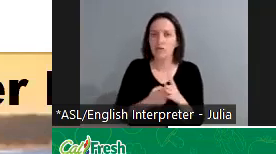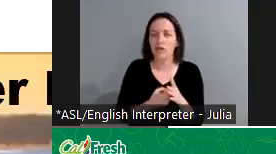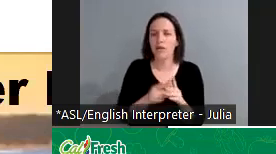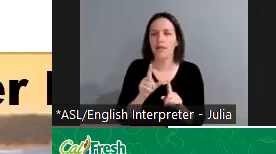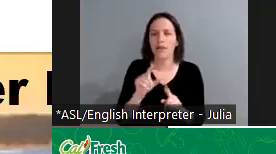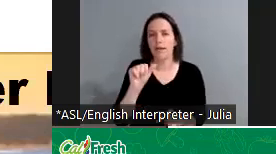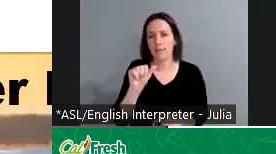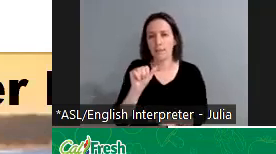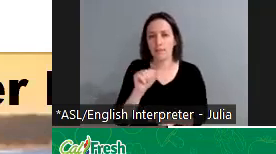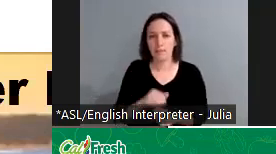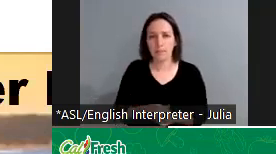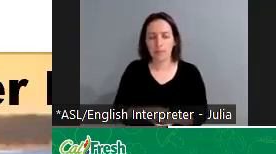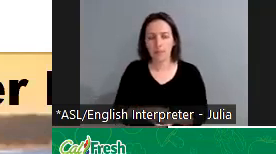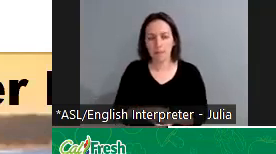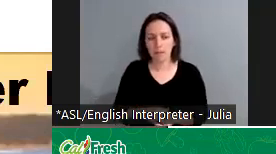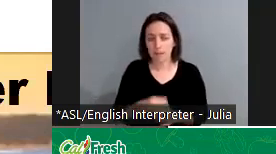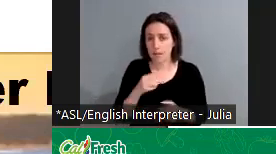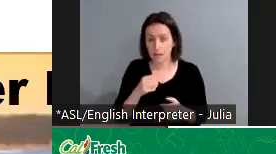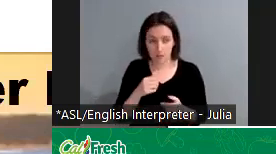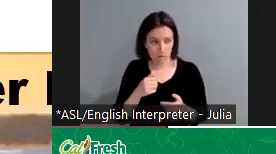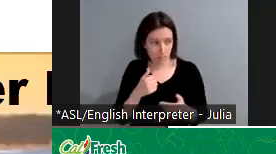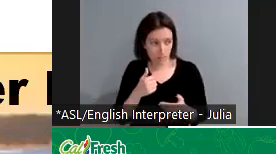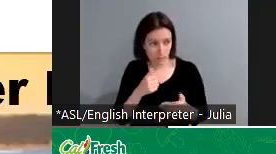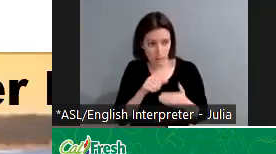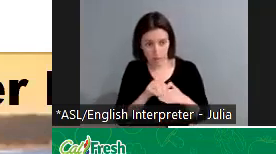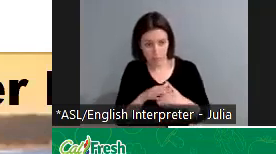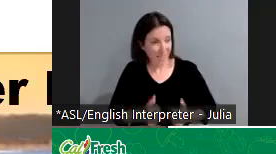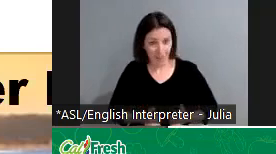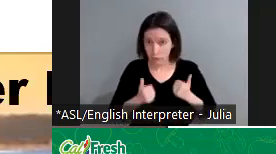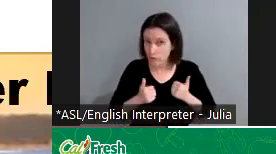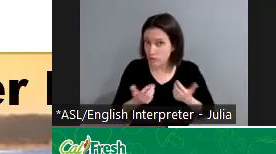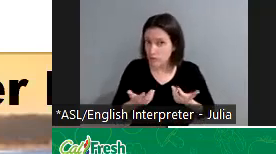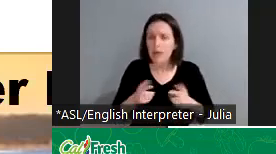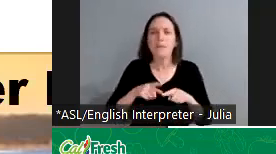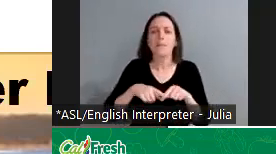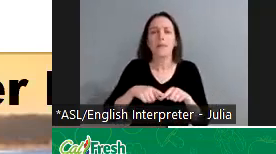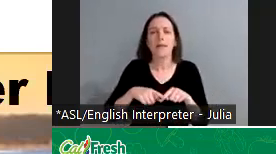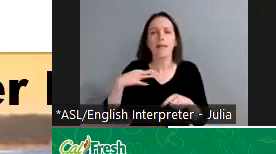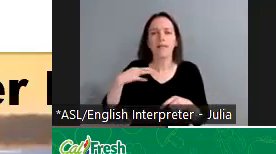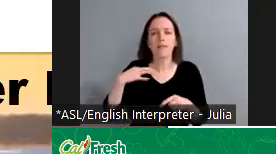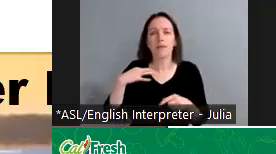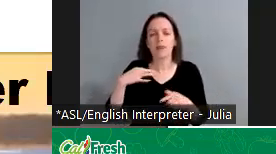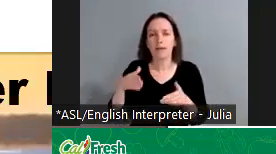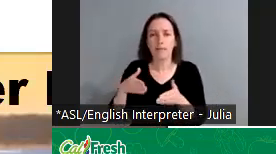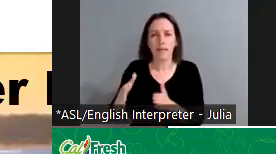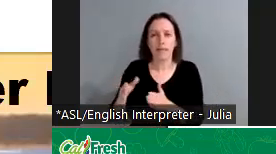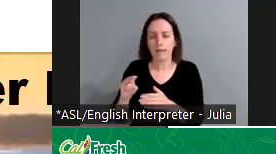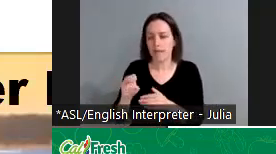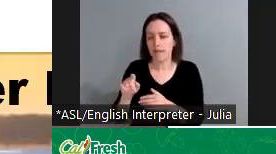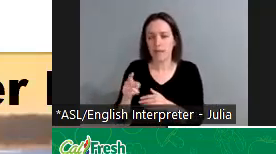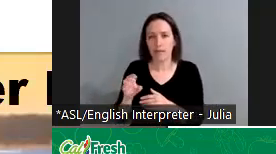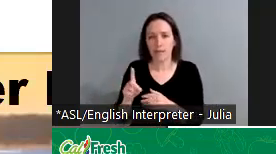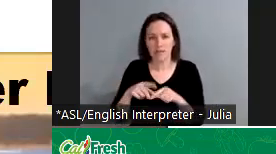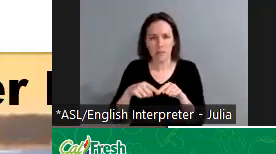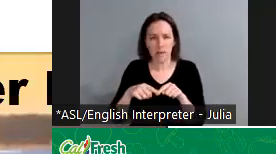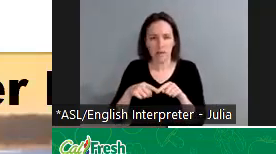The mailing address the cards will be sent to will depend on the eligibility method based on the hierarchy you